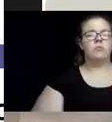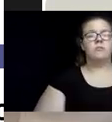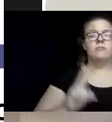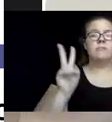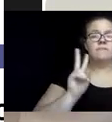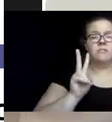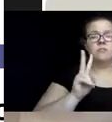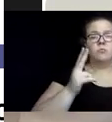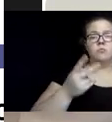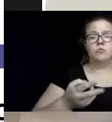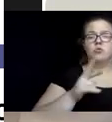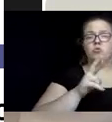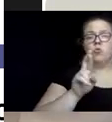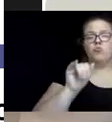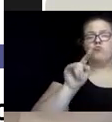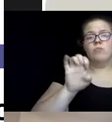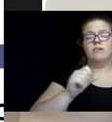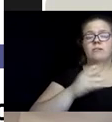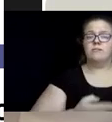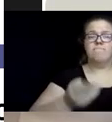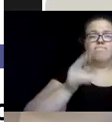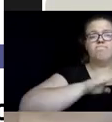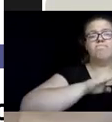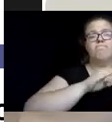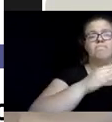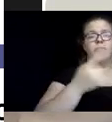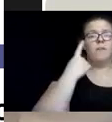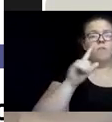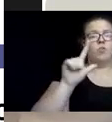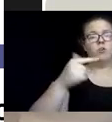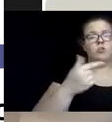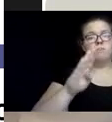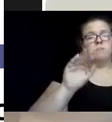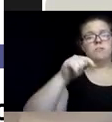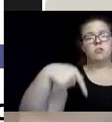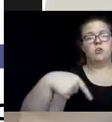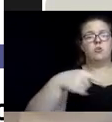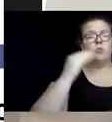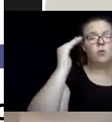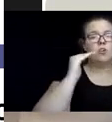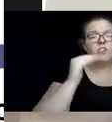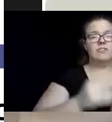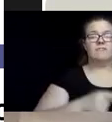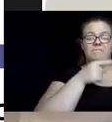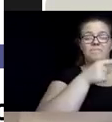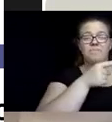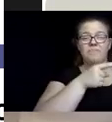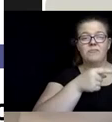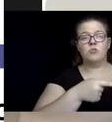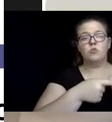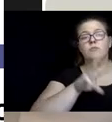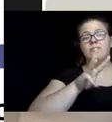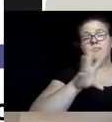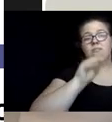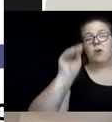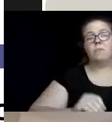are substantially higher for older LGBTQ adults. If you look at this slide, 65% report some kind